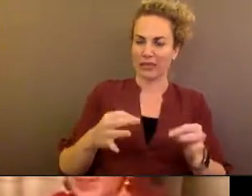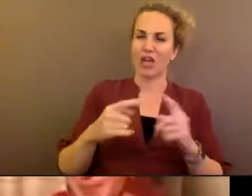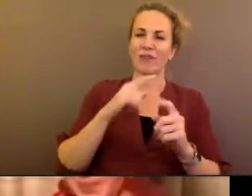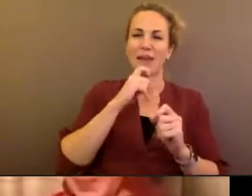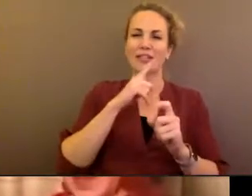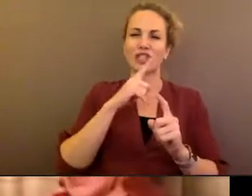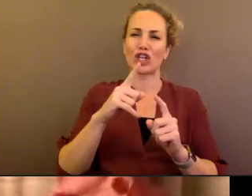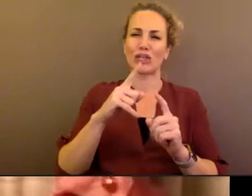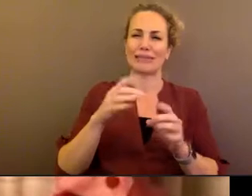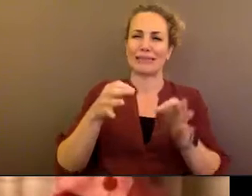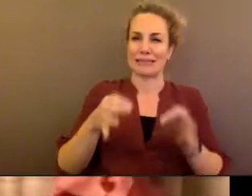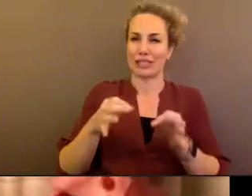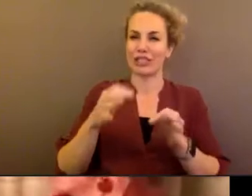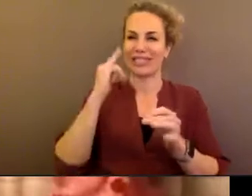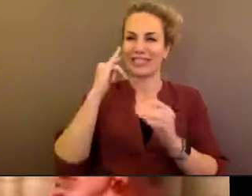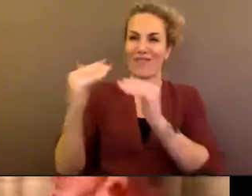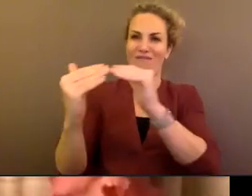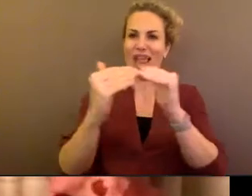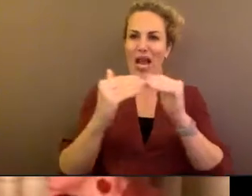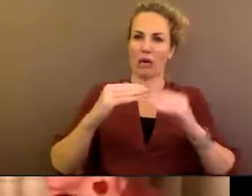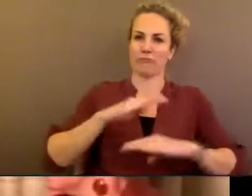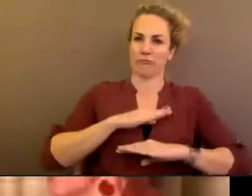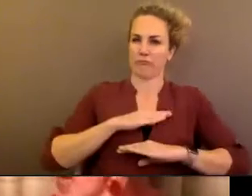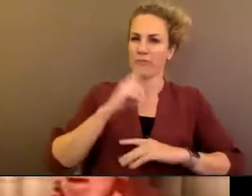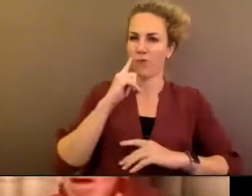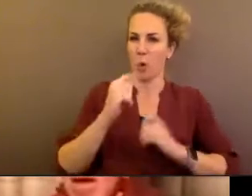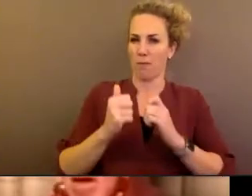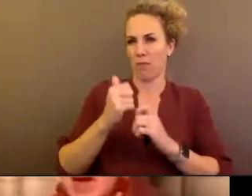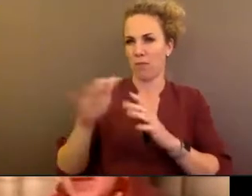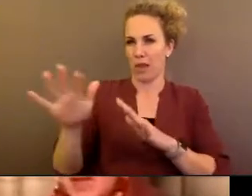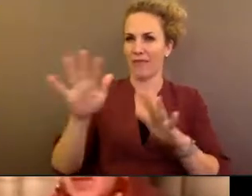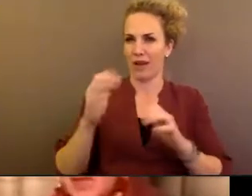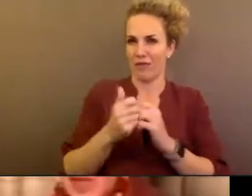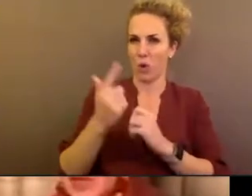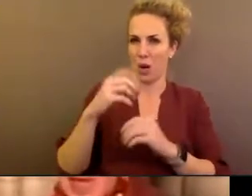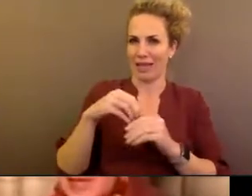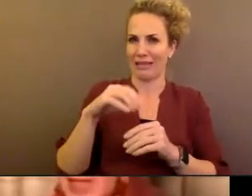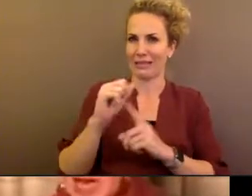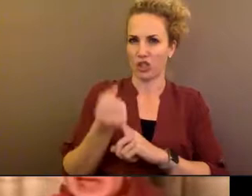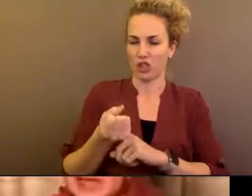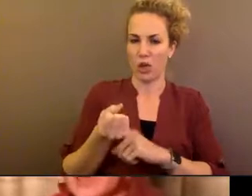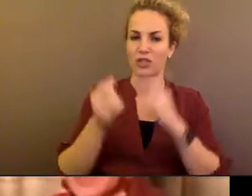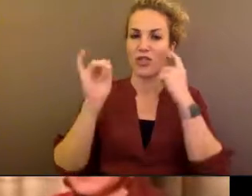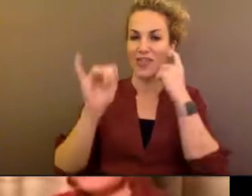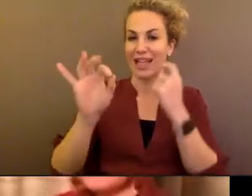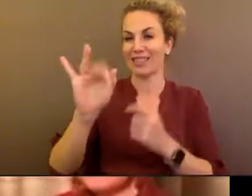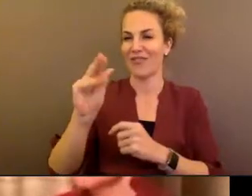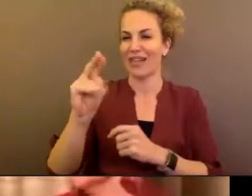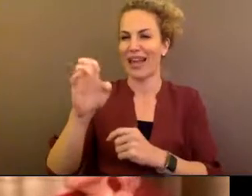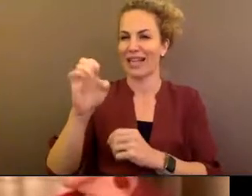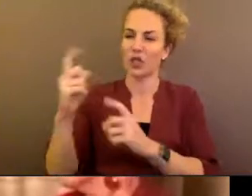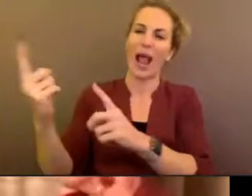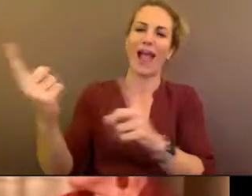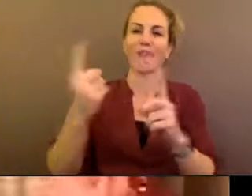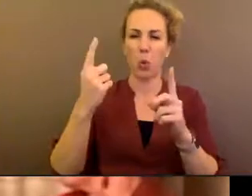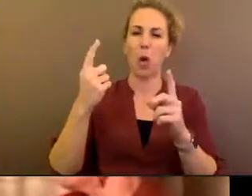or in some way feel hurt by it? Right. So that's finesse. Then you